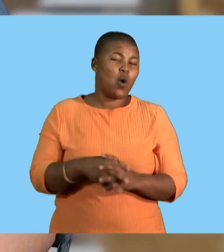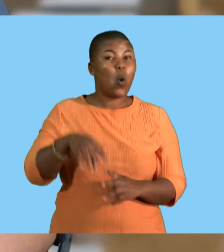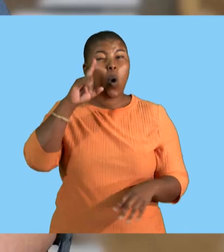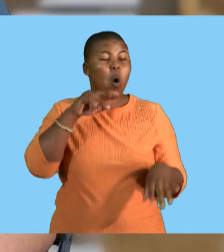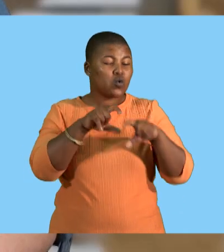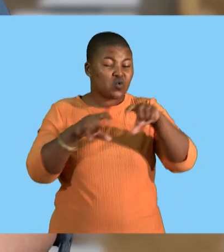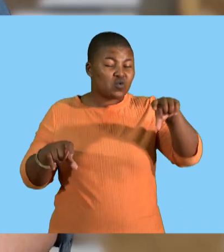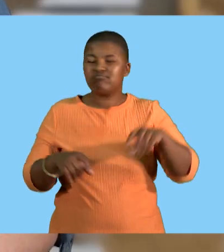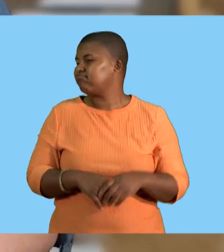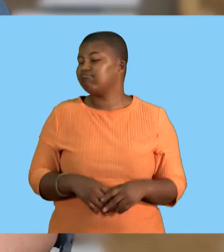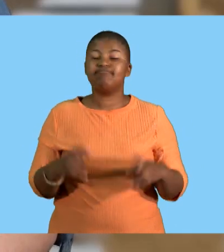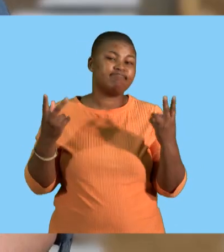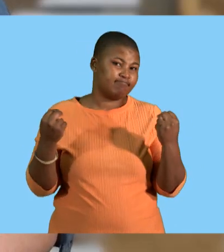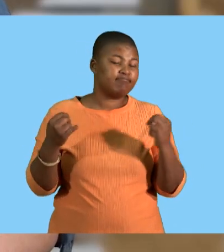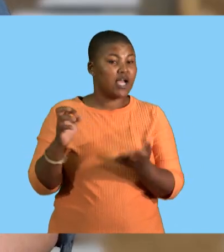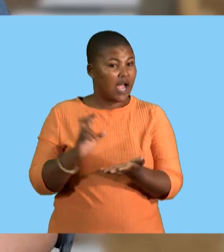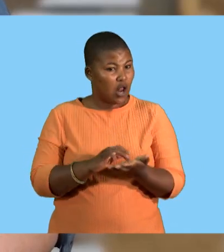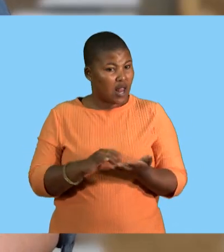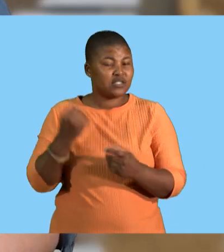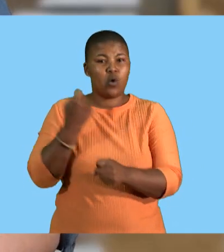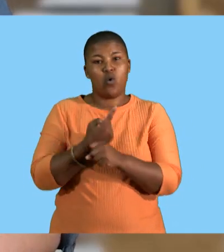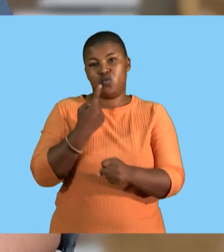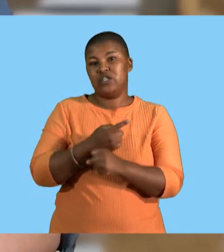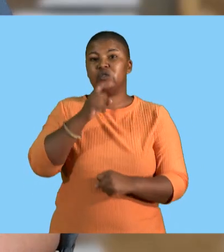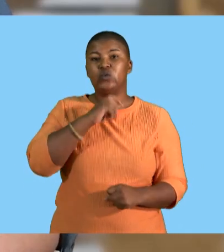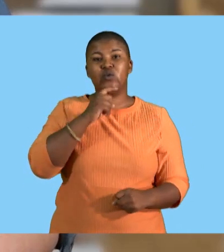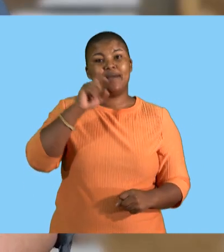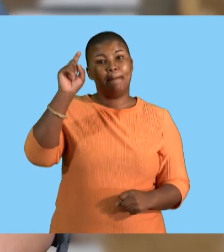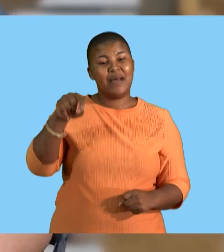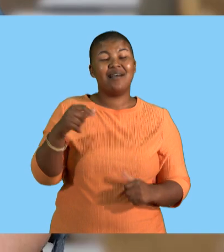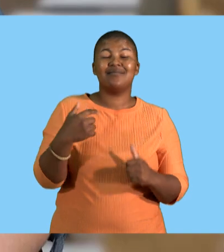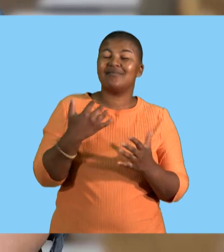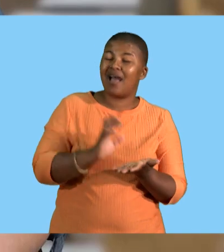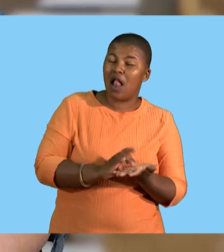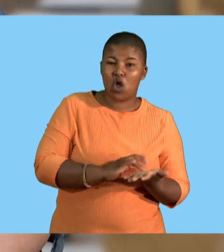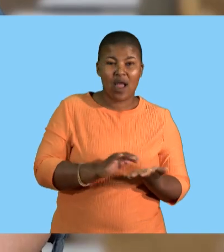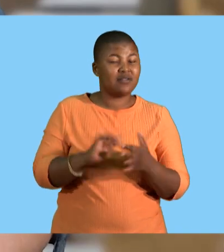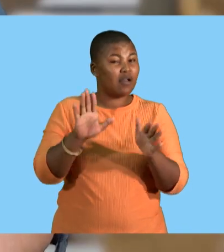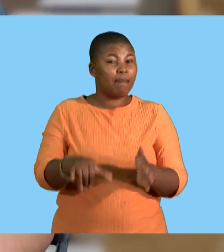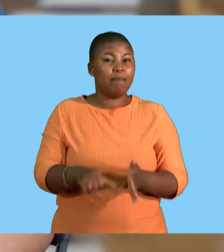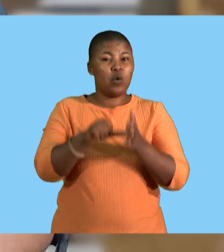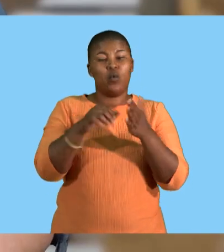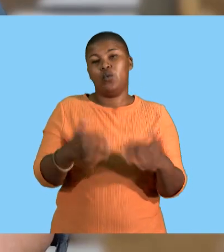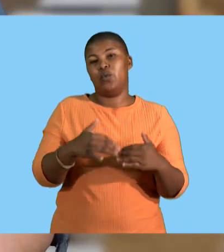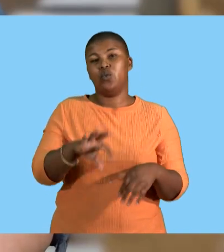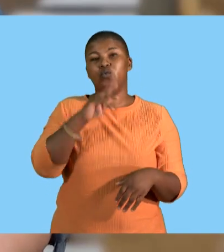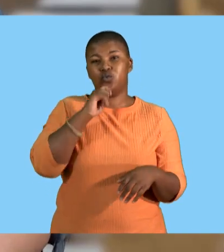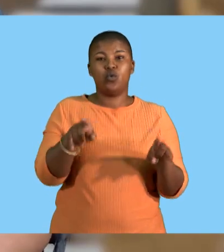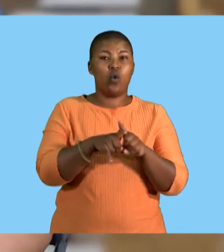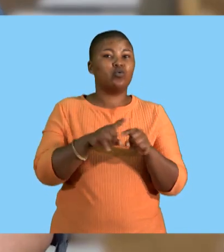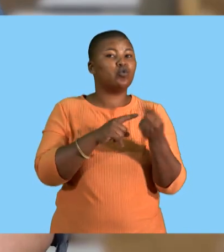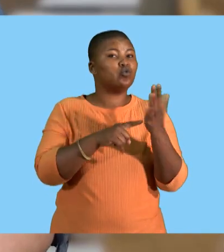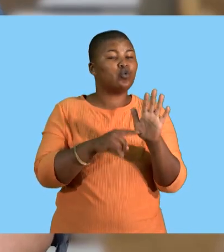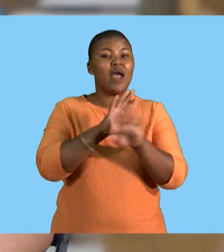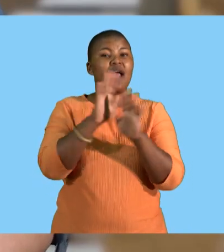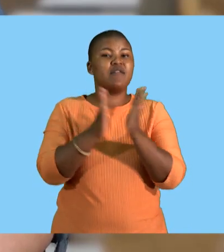one. And then use your calculator. Remember guys, calculators are important and it shows us